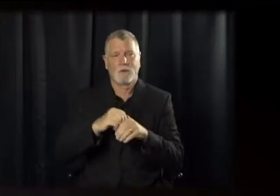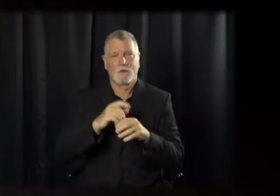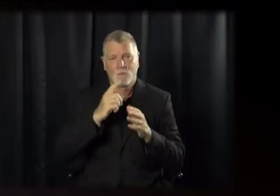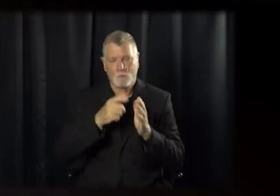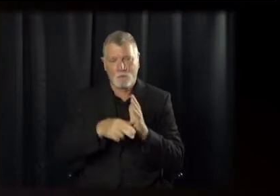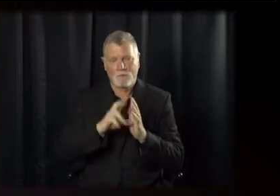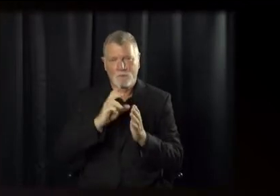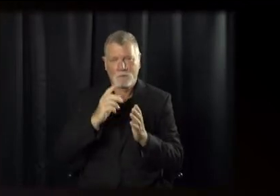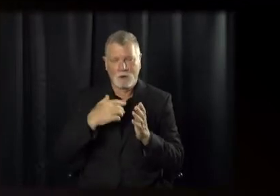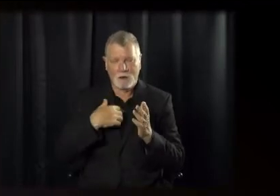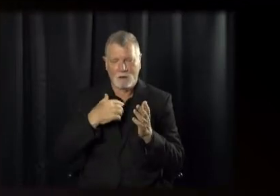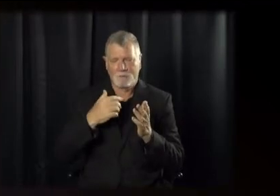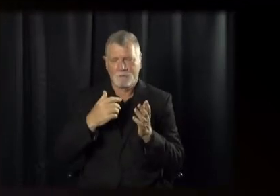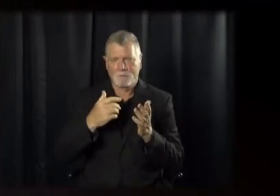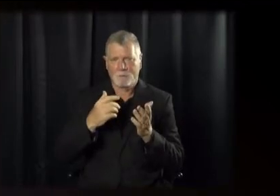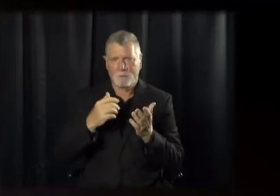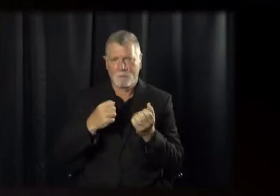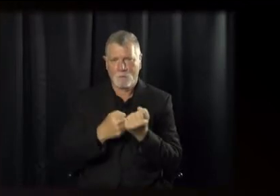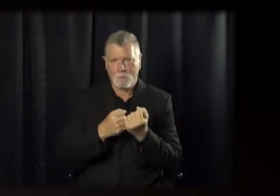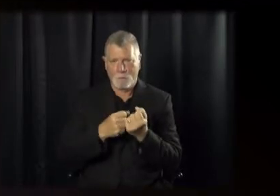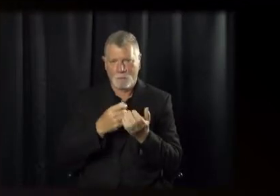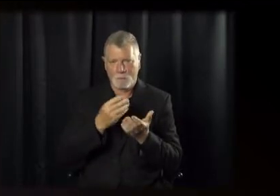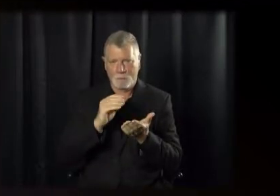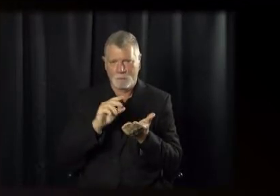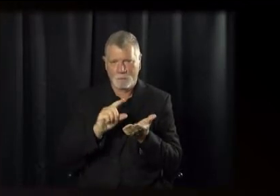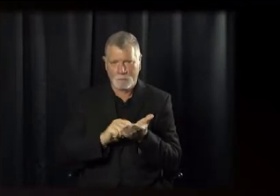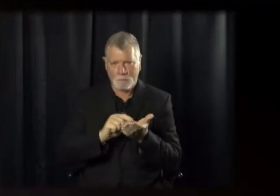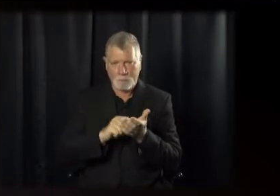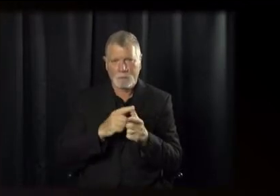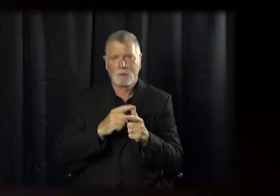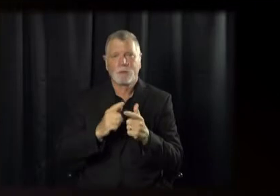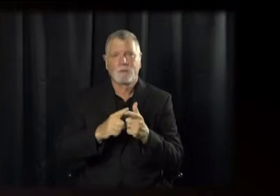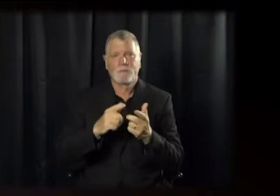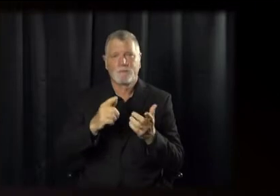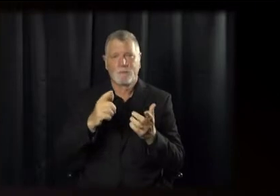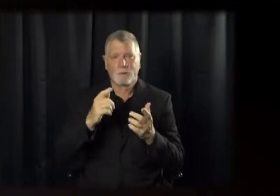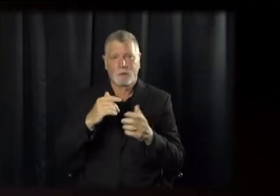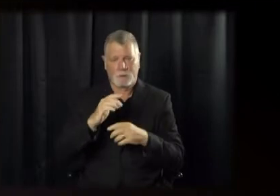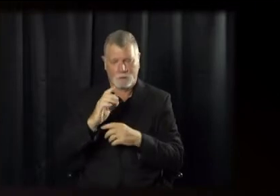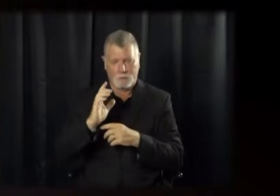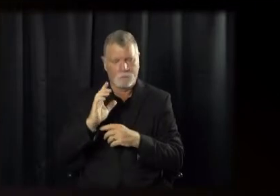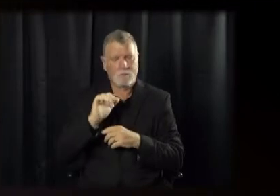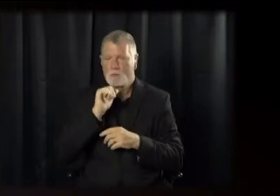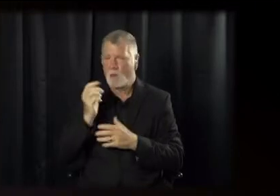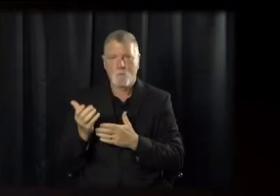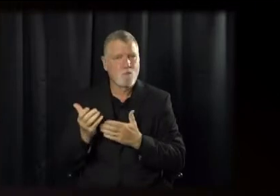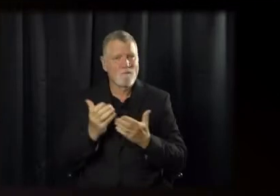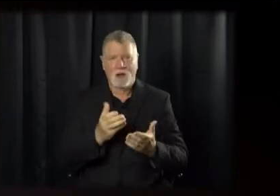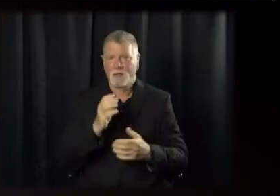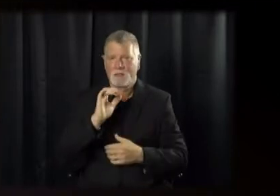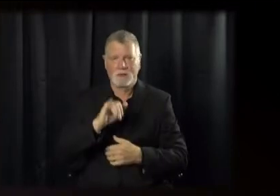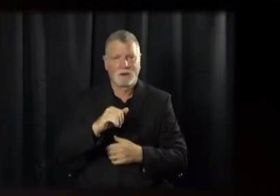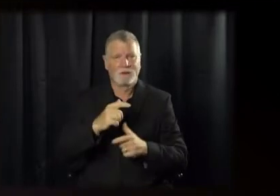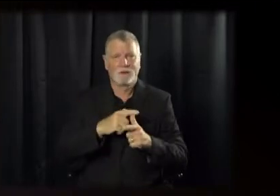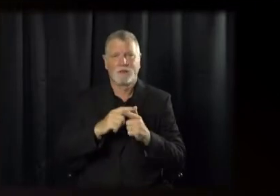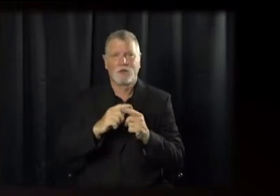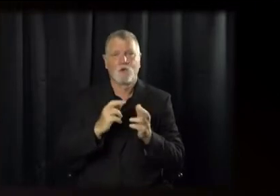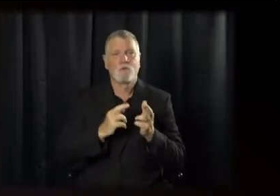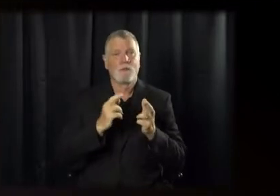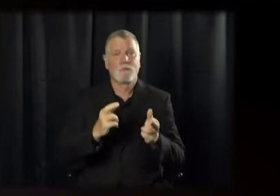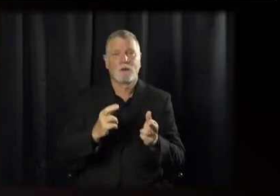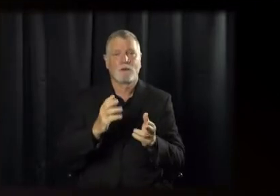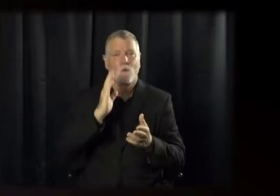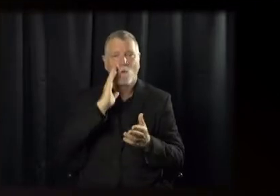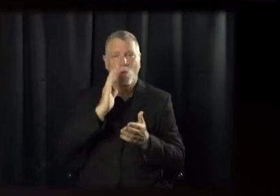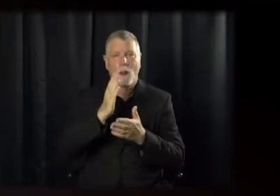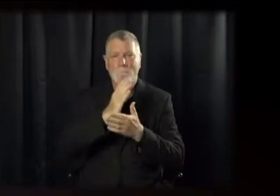we requested supporting documentation to evidence the need in other benefits cost concept, which the agency did not provide. As such, the recommendation is to